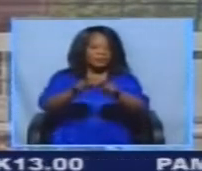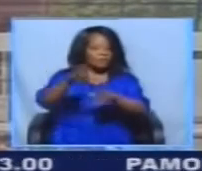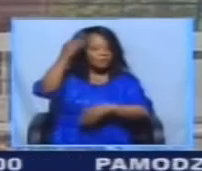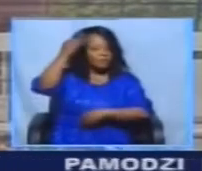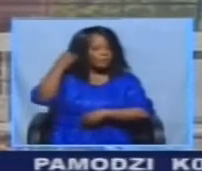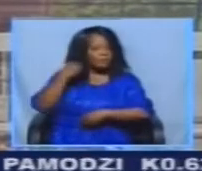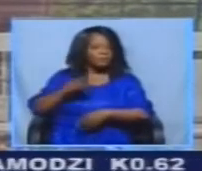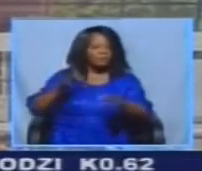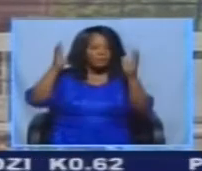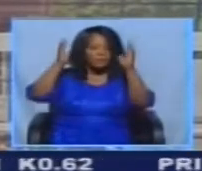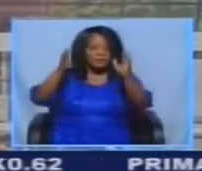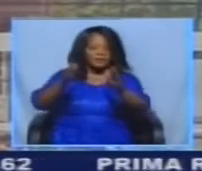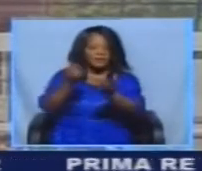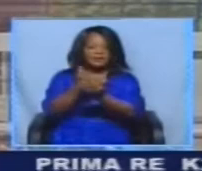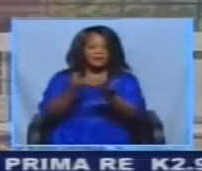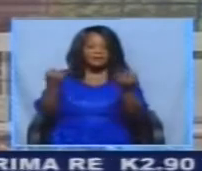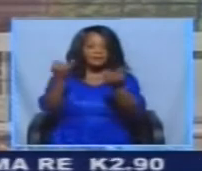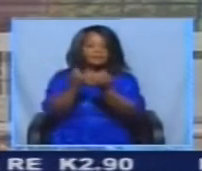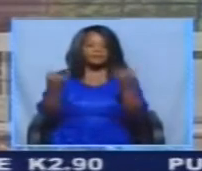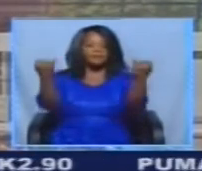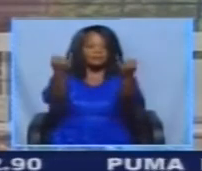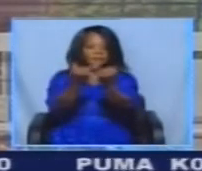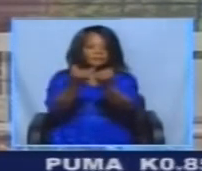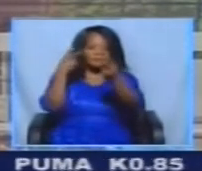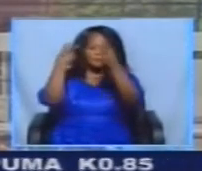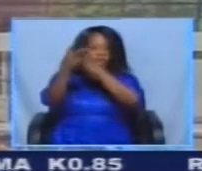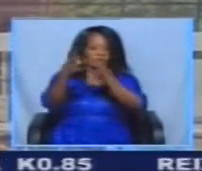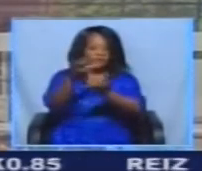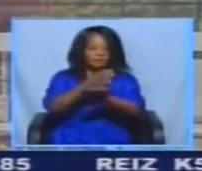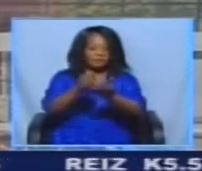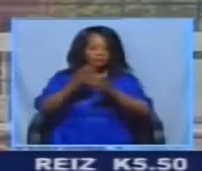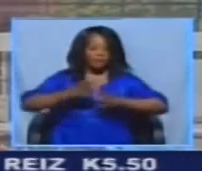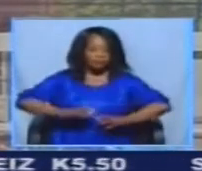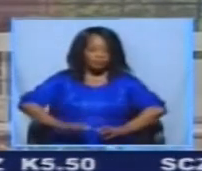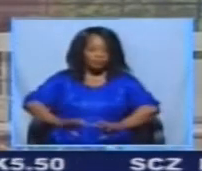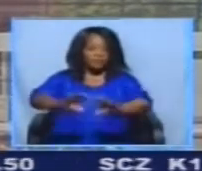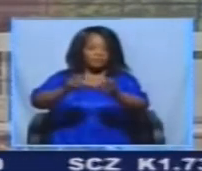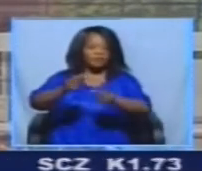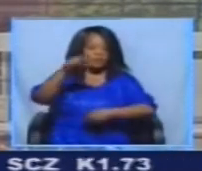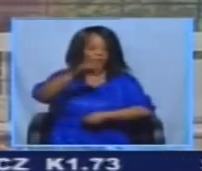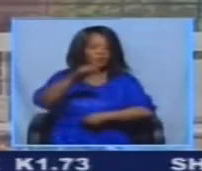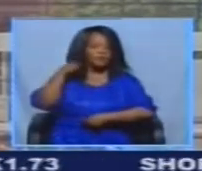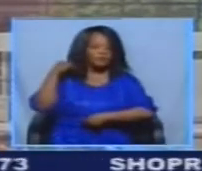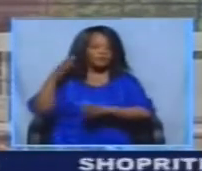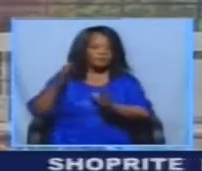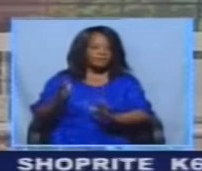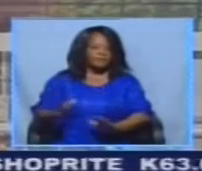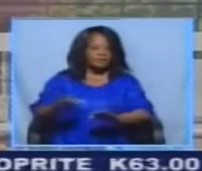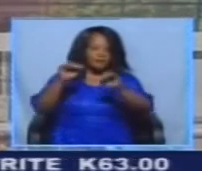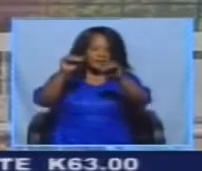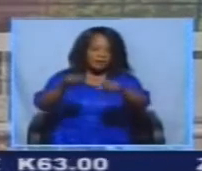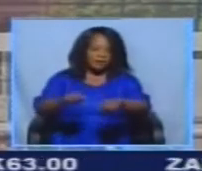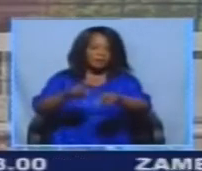the course at the institution, says the vision of the college is to continue producing quality officers capable of